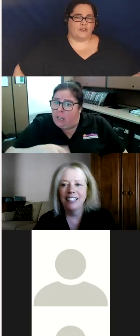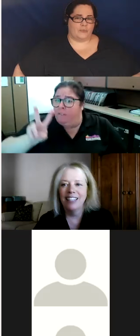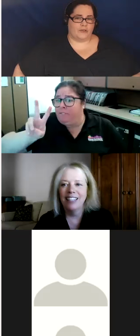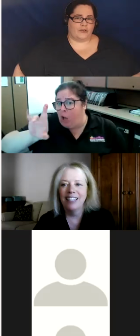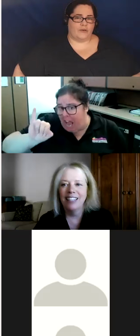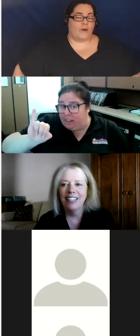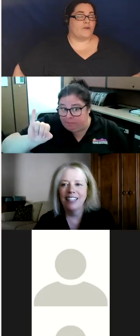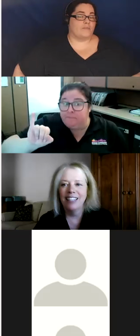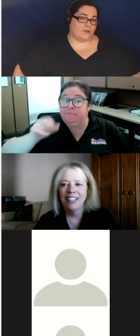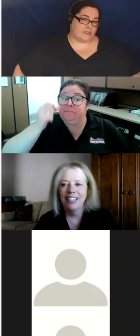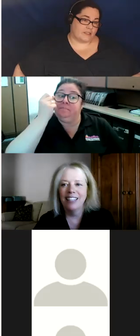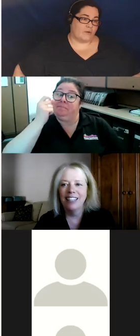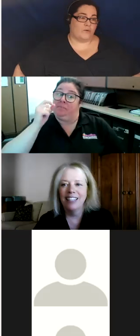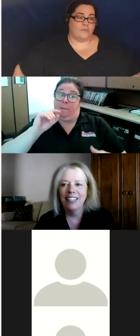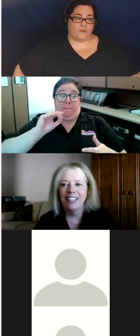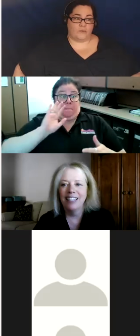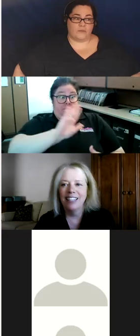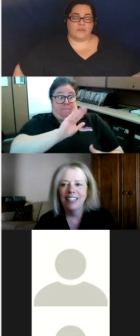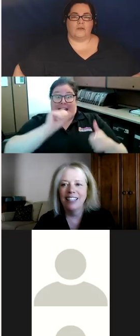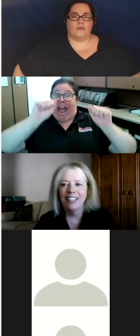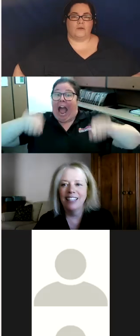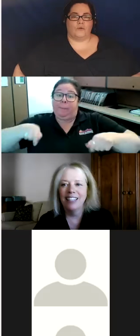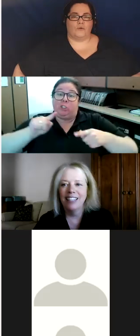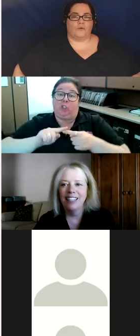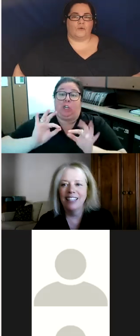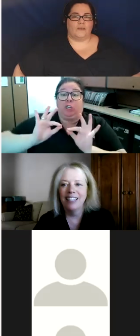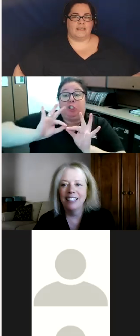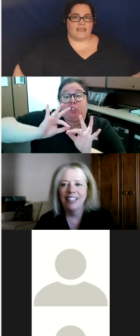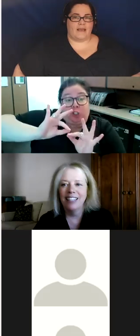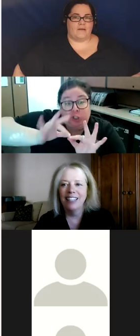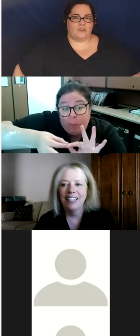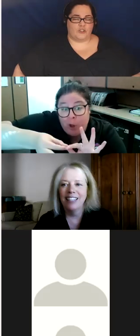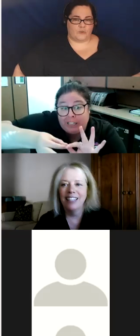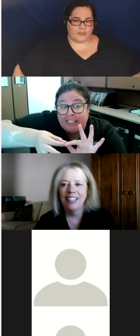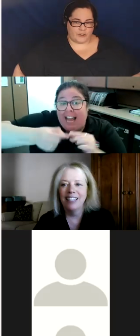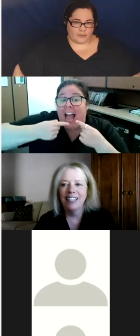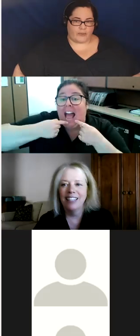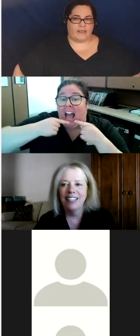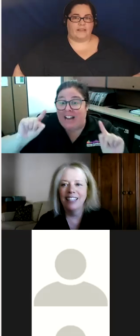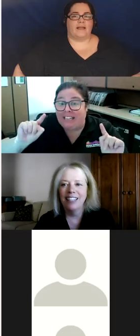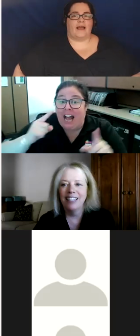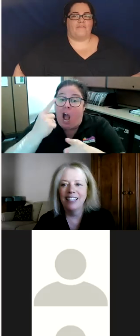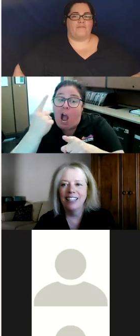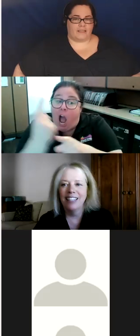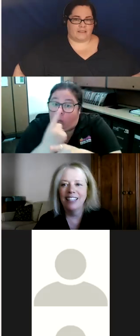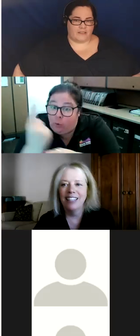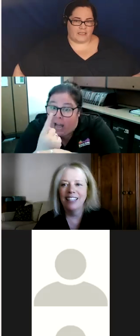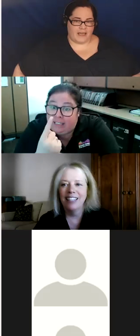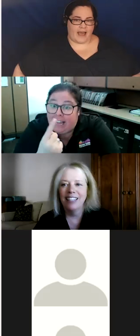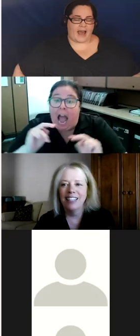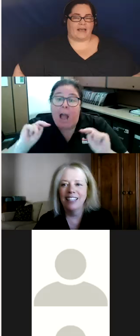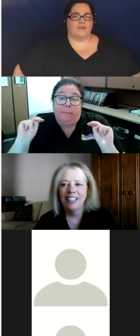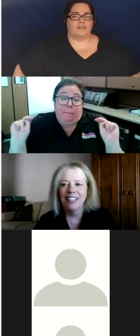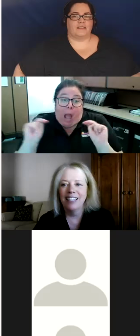an interpreter, whether in person or remote, who is able to interpret